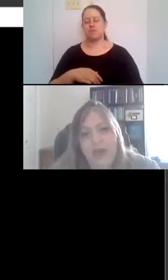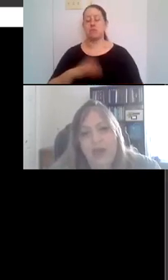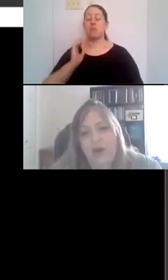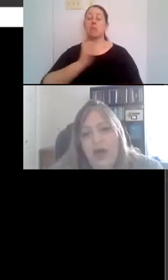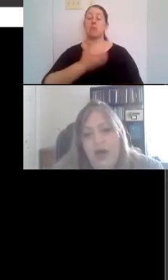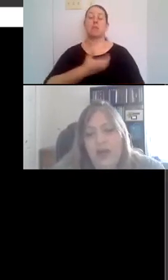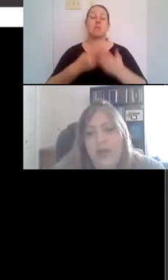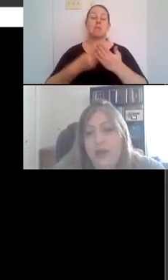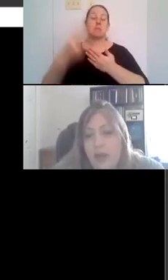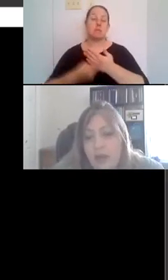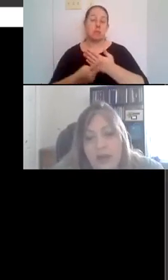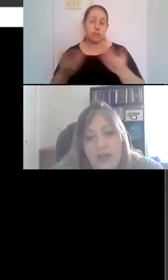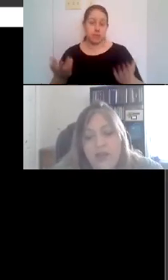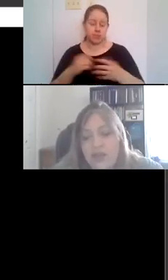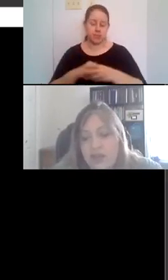program,